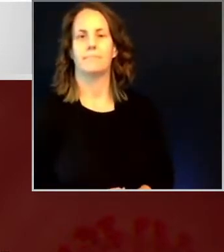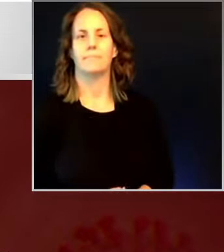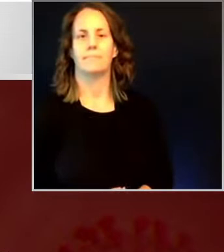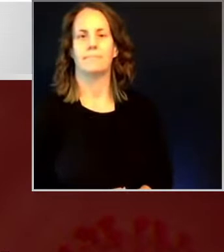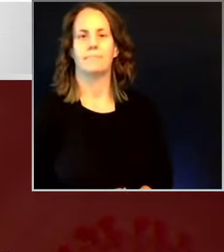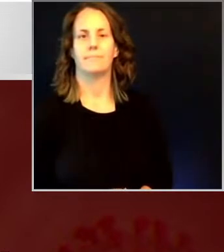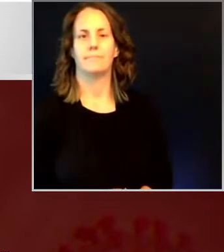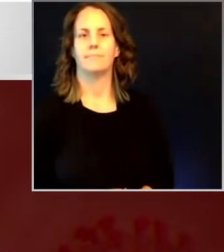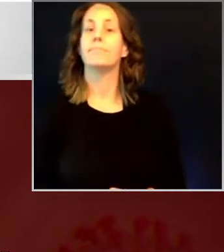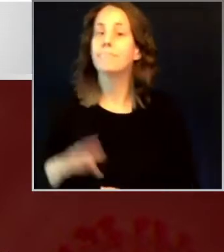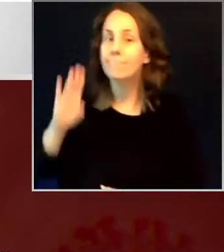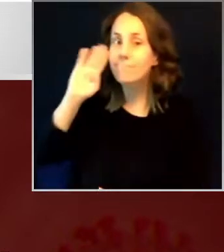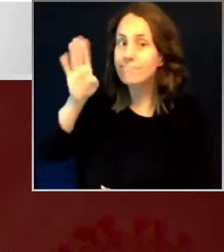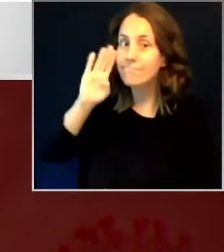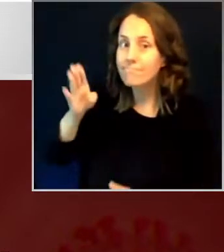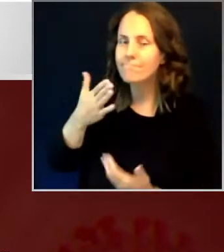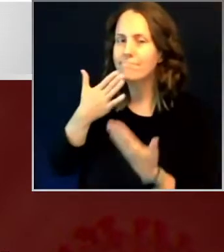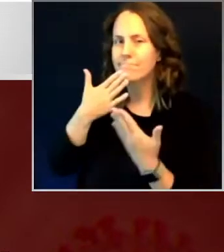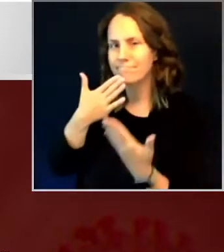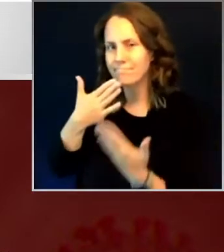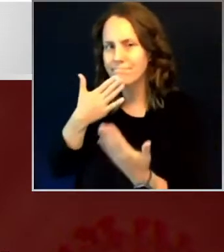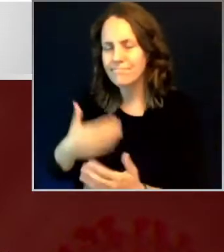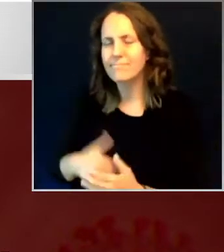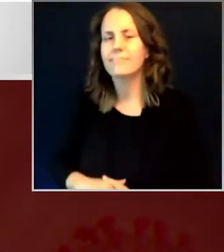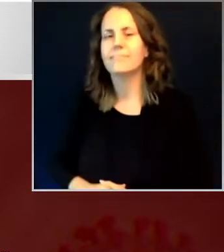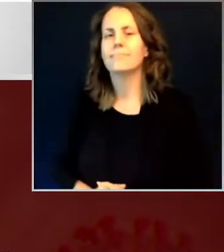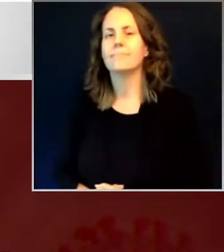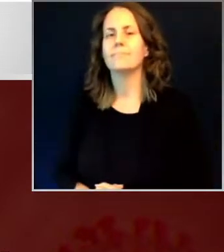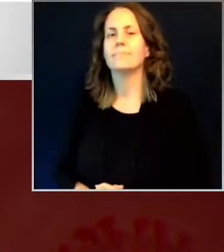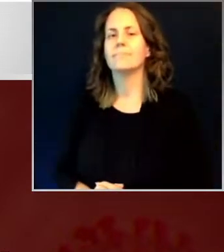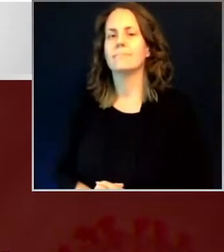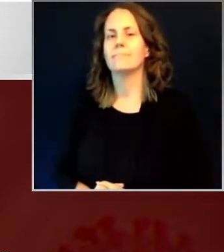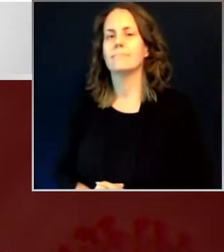Hi, good morning. My question regards the